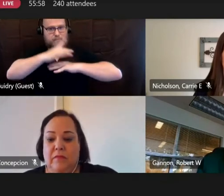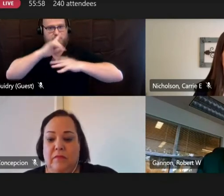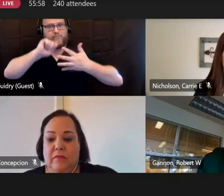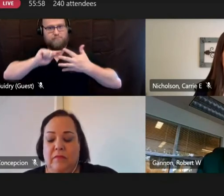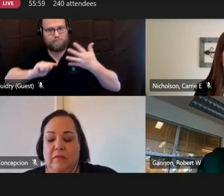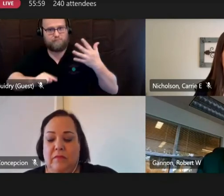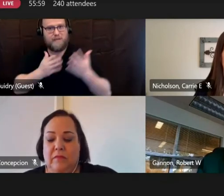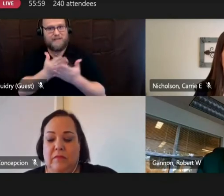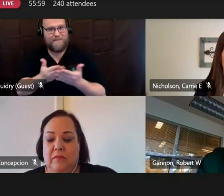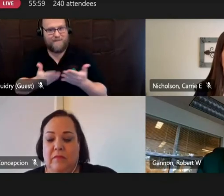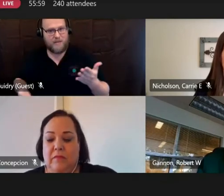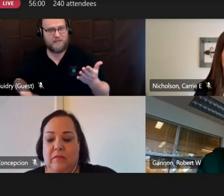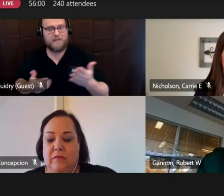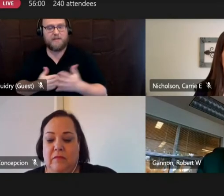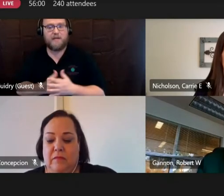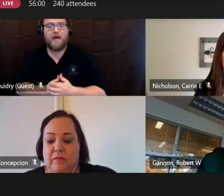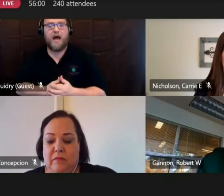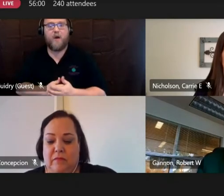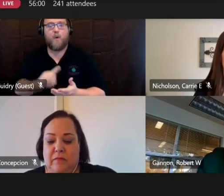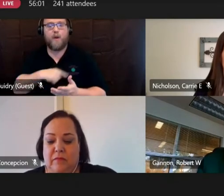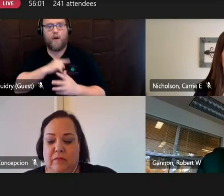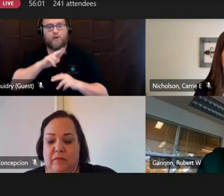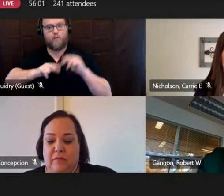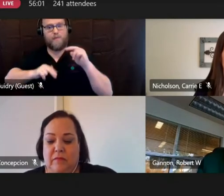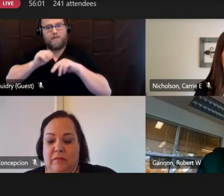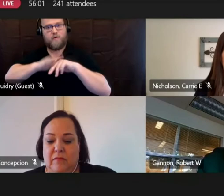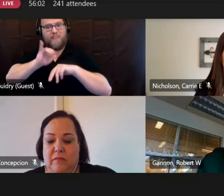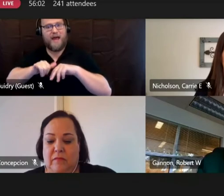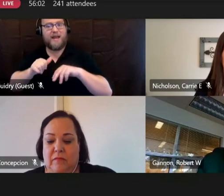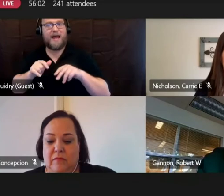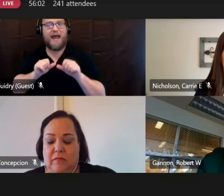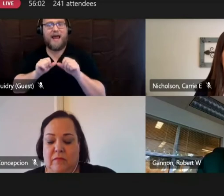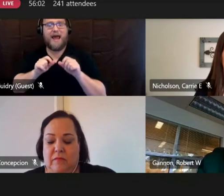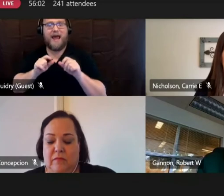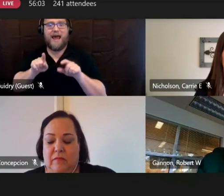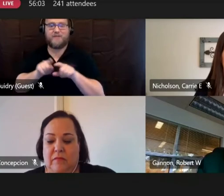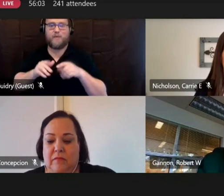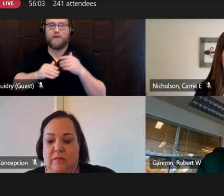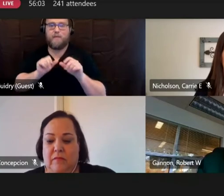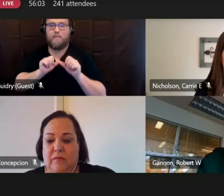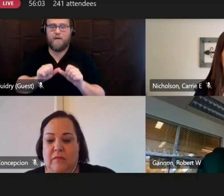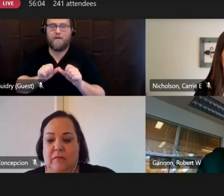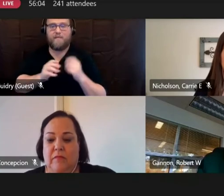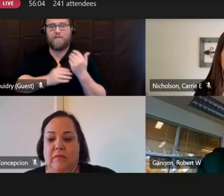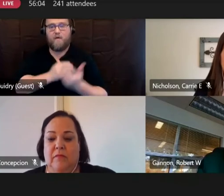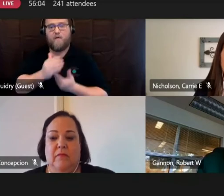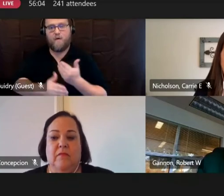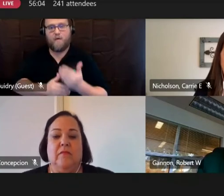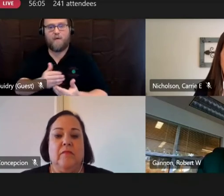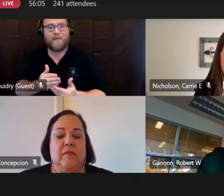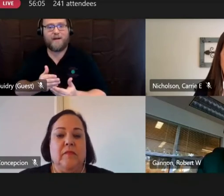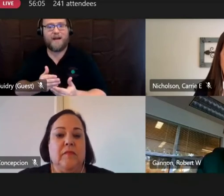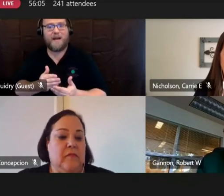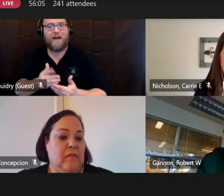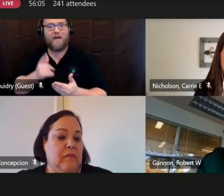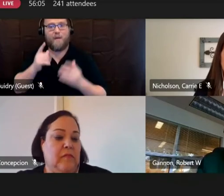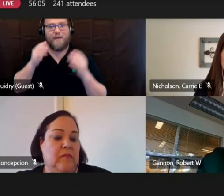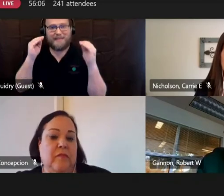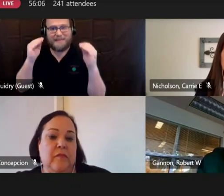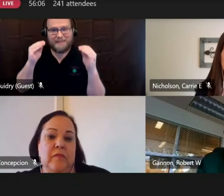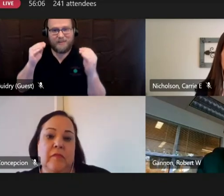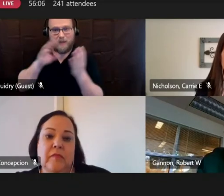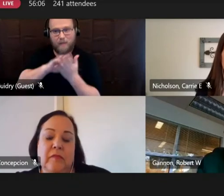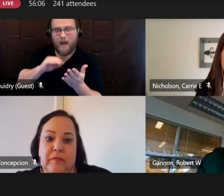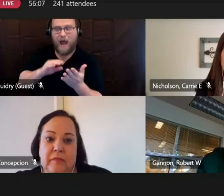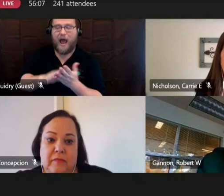move forward with curriculum and with instruction and teaching and learning as well. So I'm super excited about the future of SPS as a